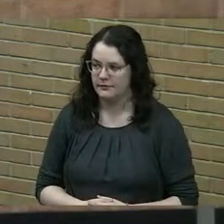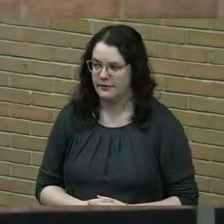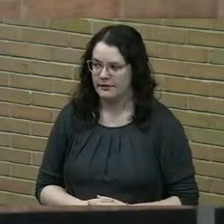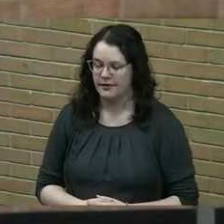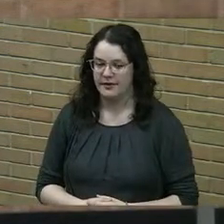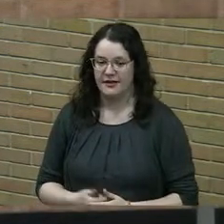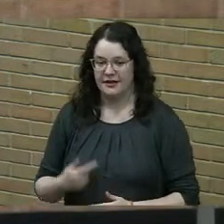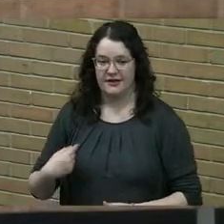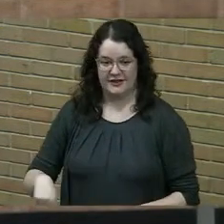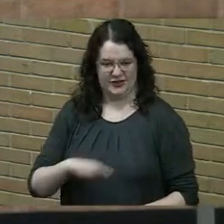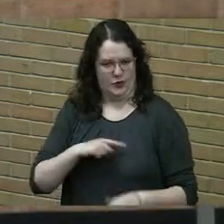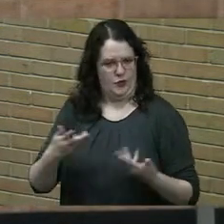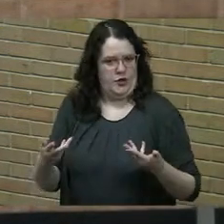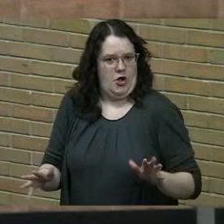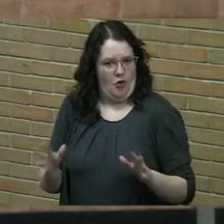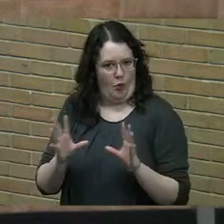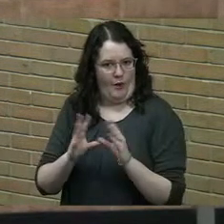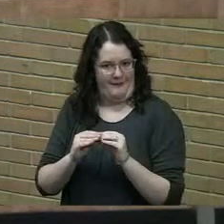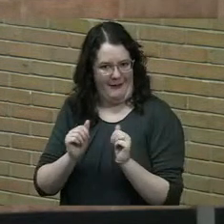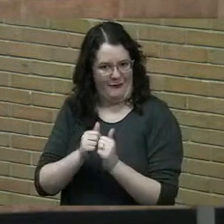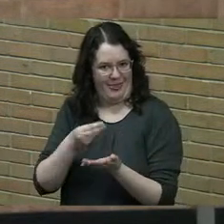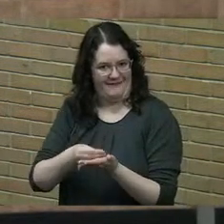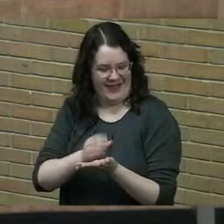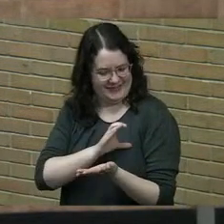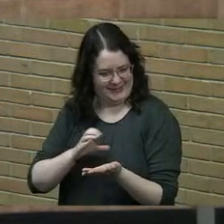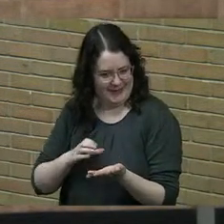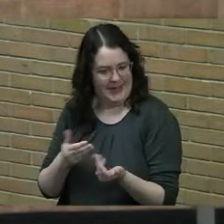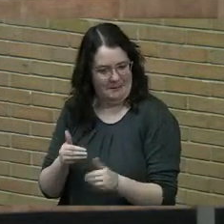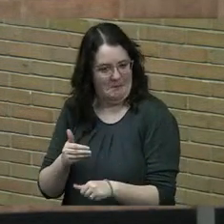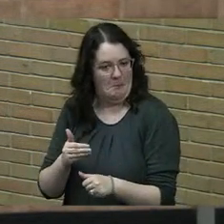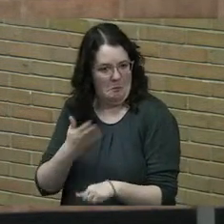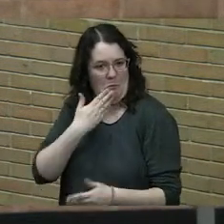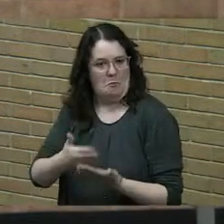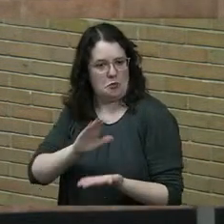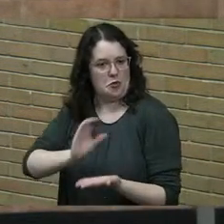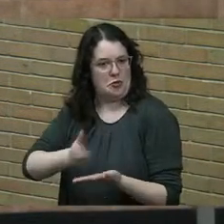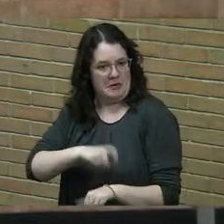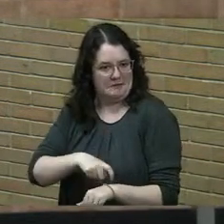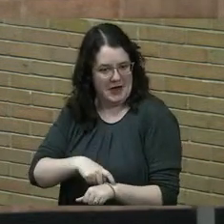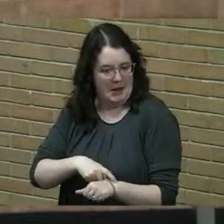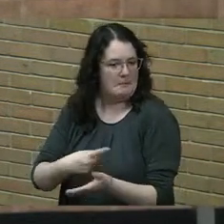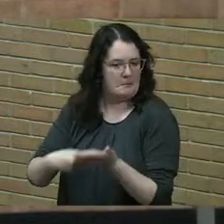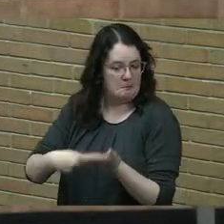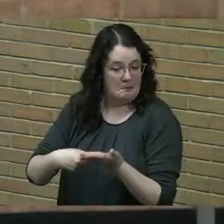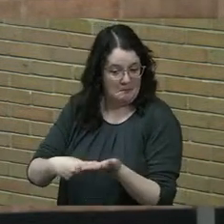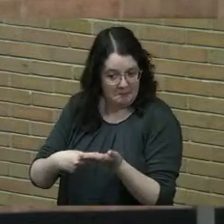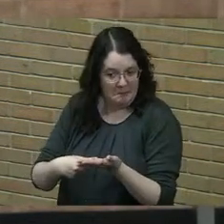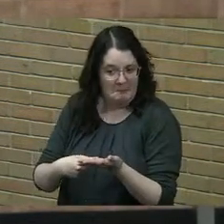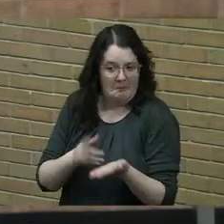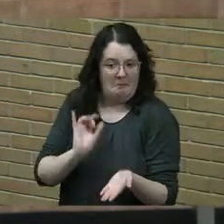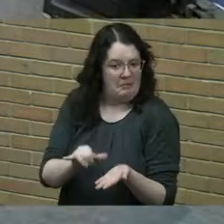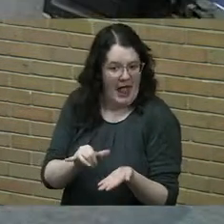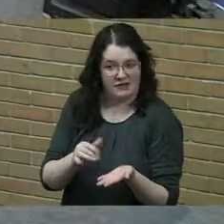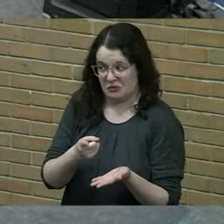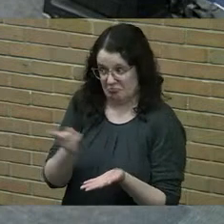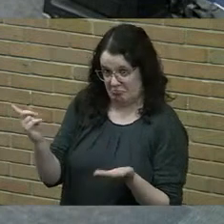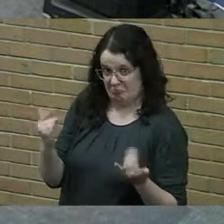with the Finance Committee. Did have a very good conversation. Does anybody have any questions?